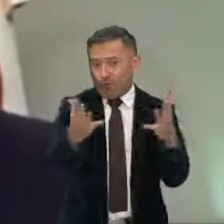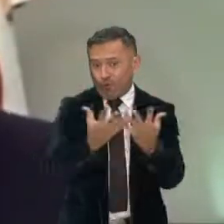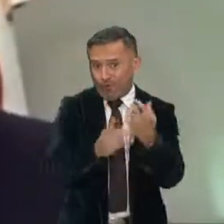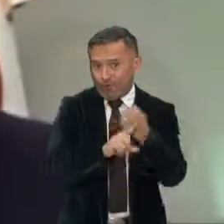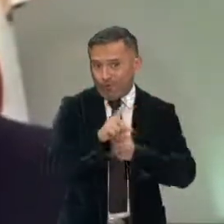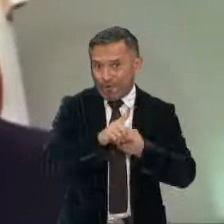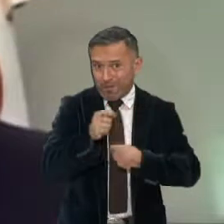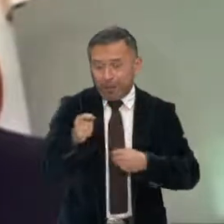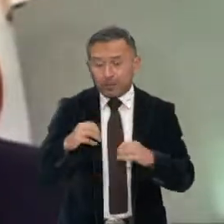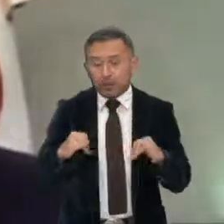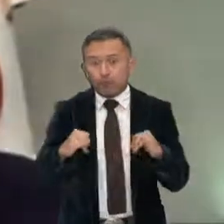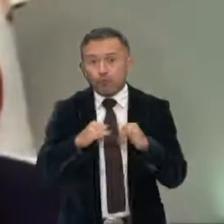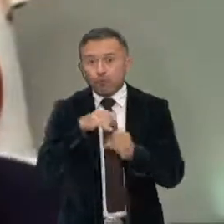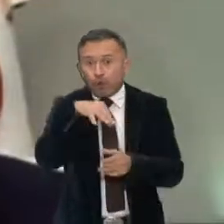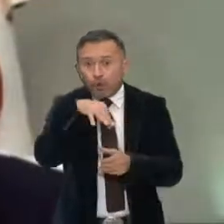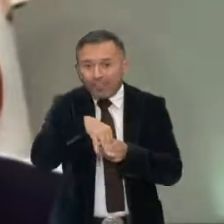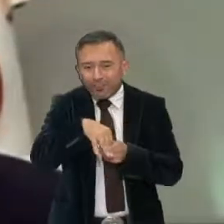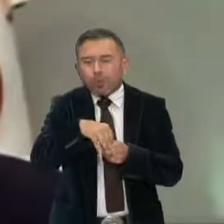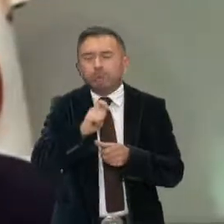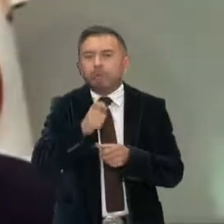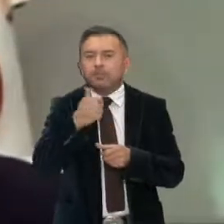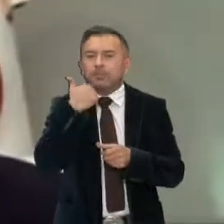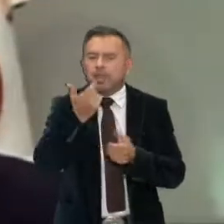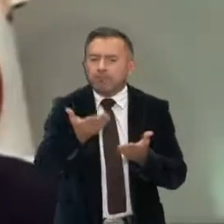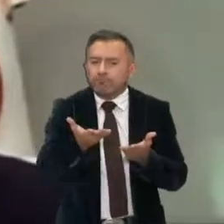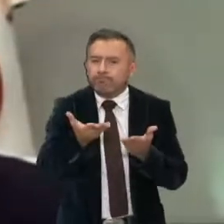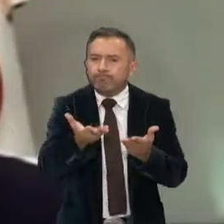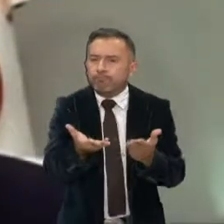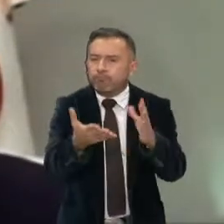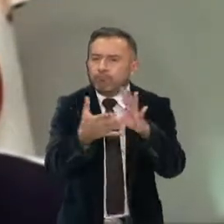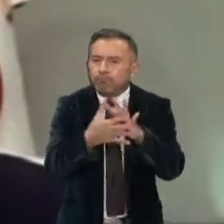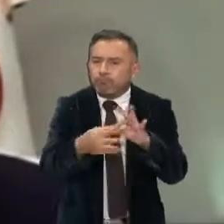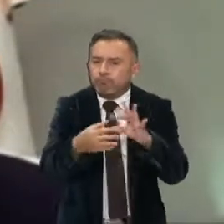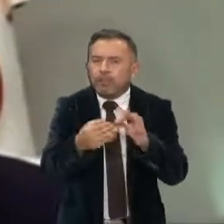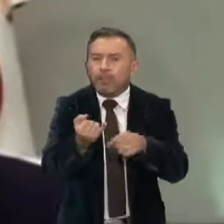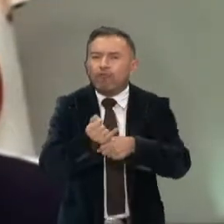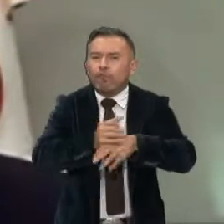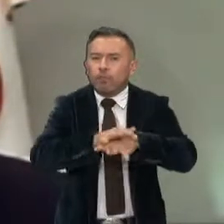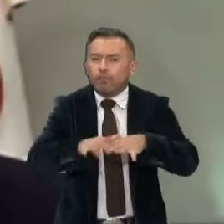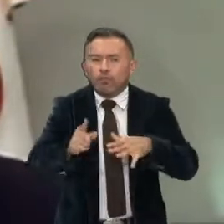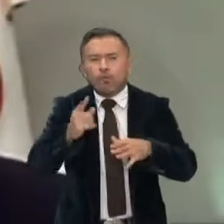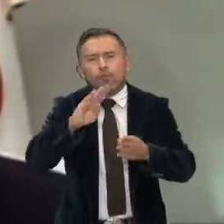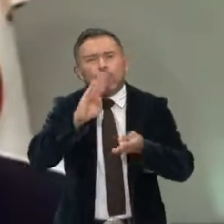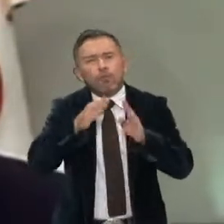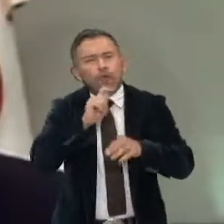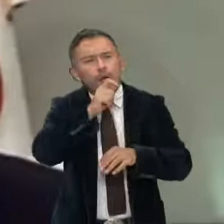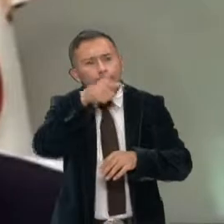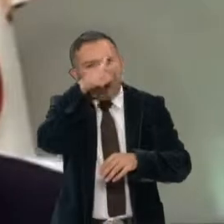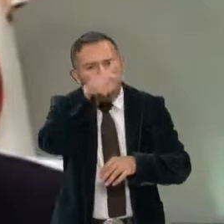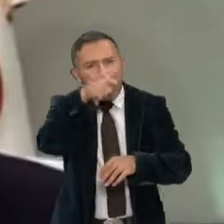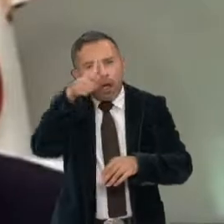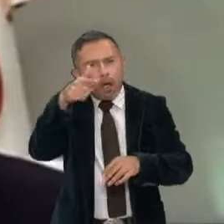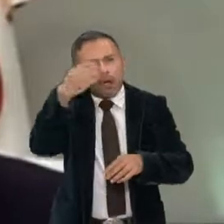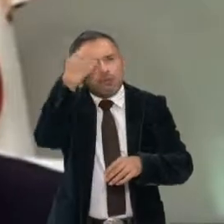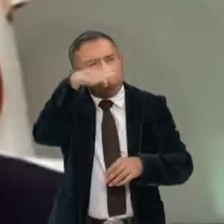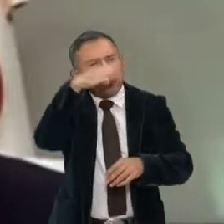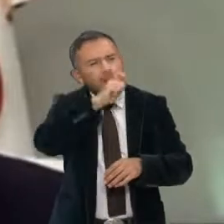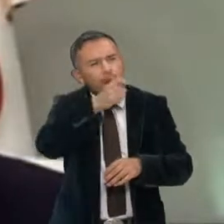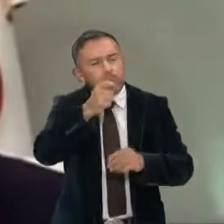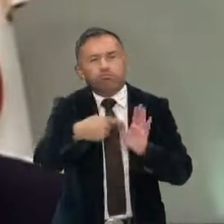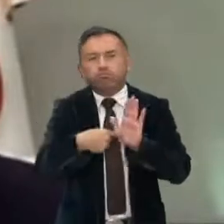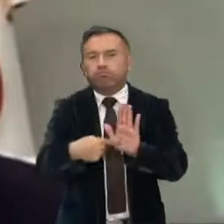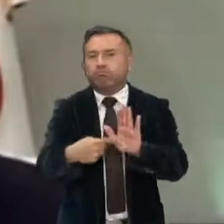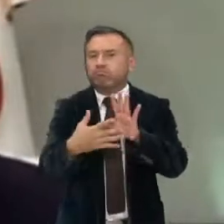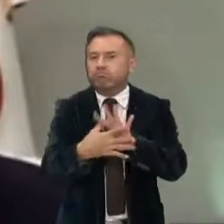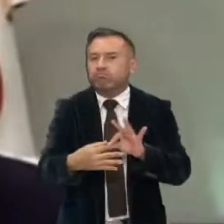electoral institutes would like to share information and global experiences to learn on how